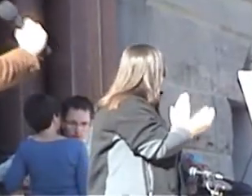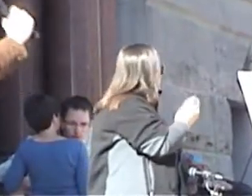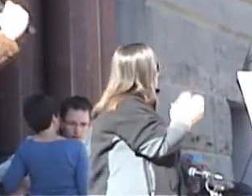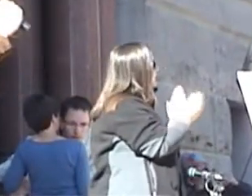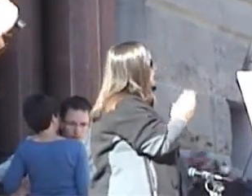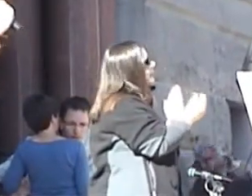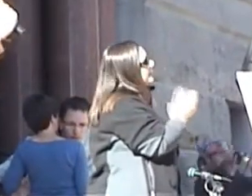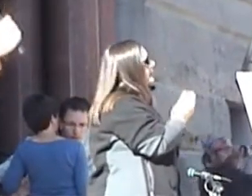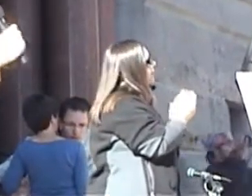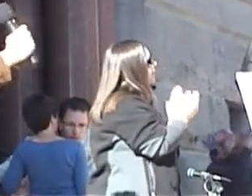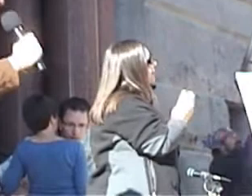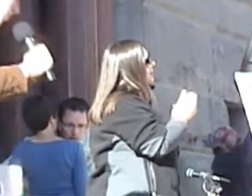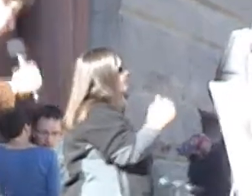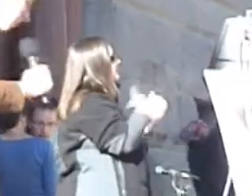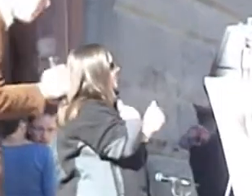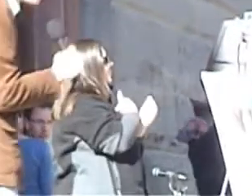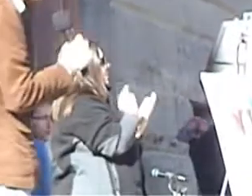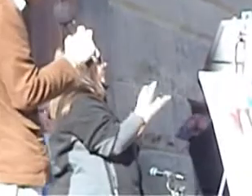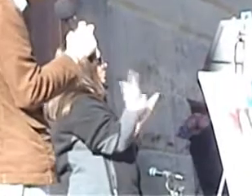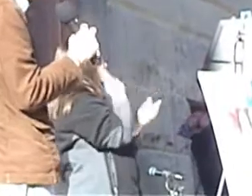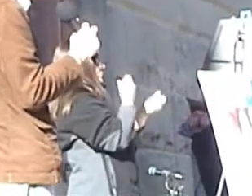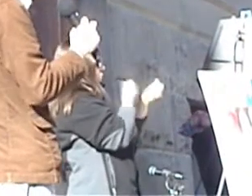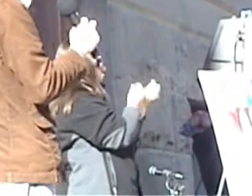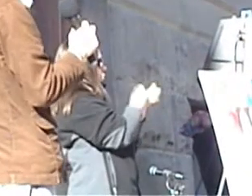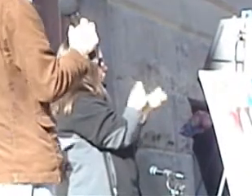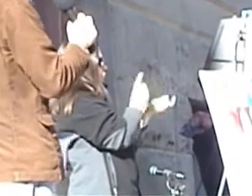And I want here to support change.